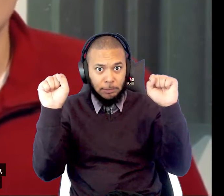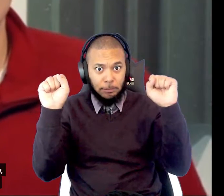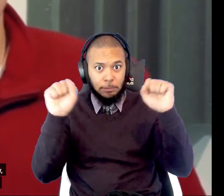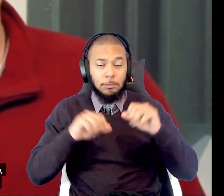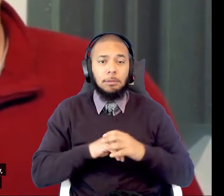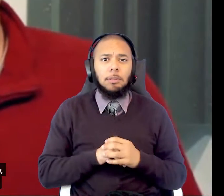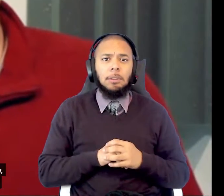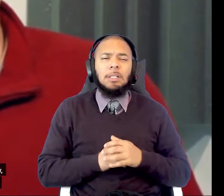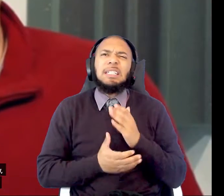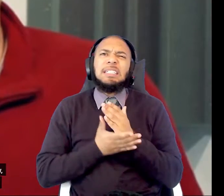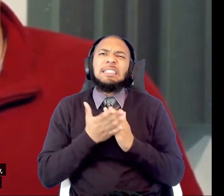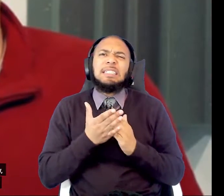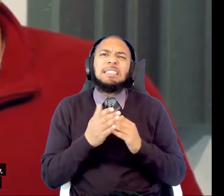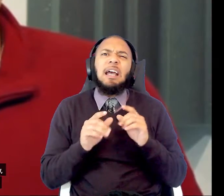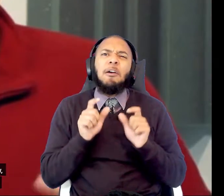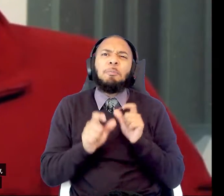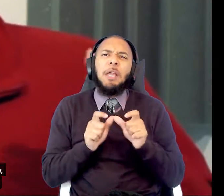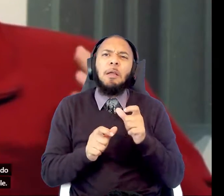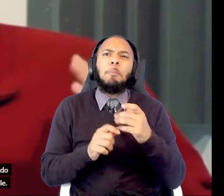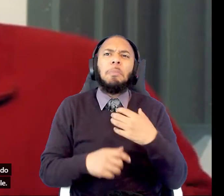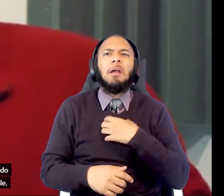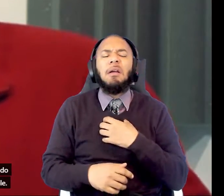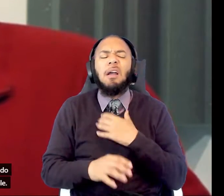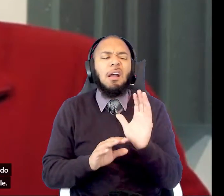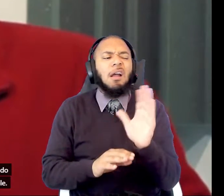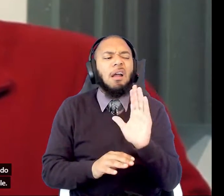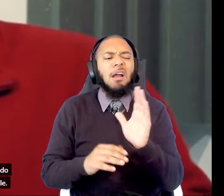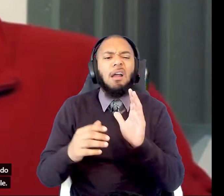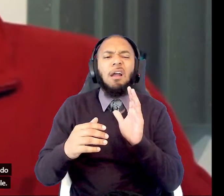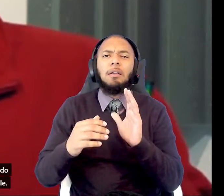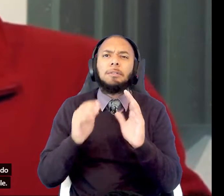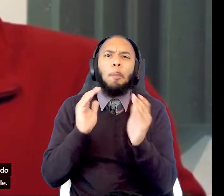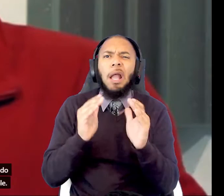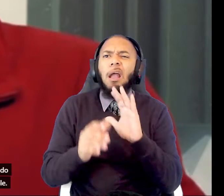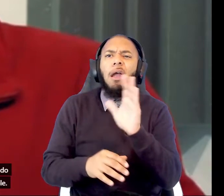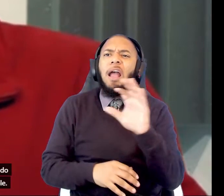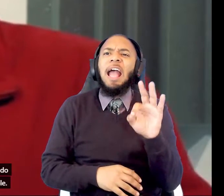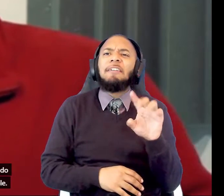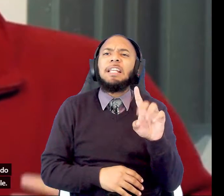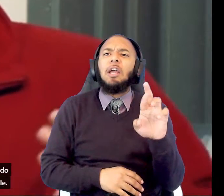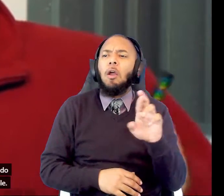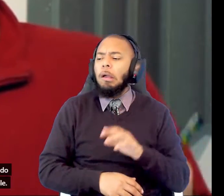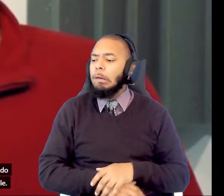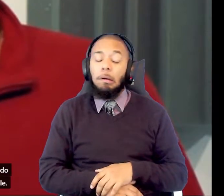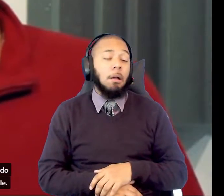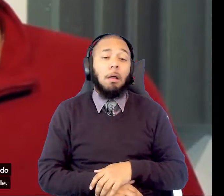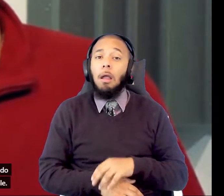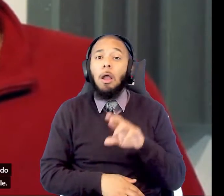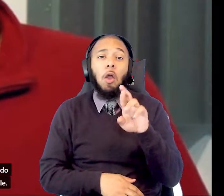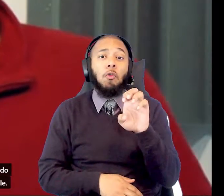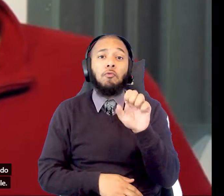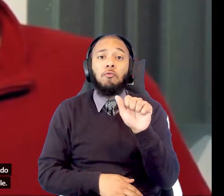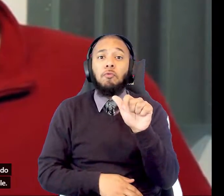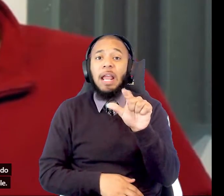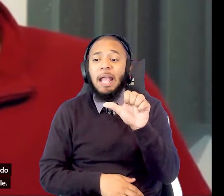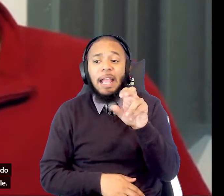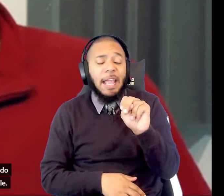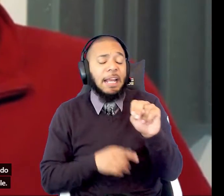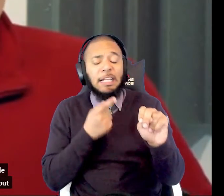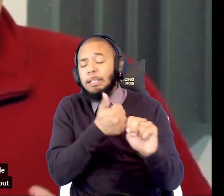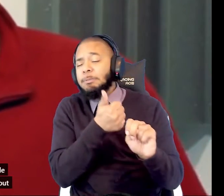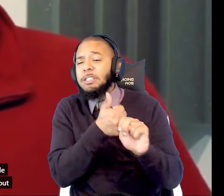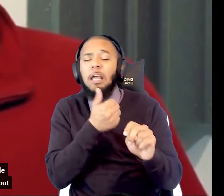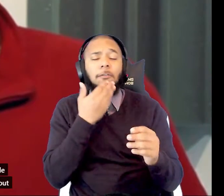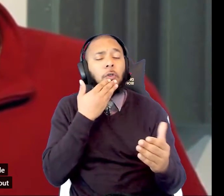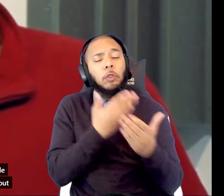I don't think so. I really think it's FDR. Or, you know what? Ronald Reagan doesn't get his due or whatever it can be. That's